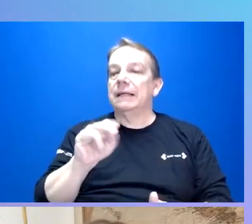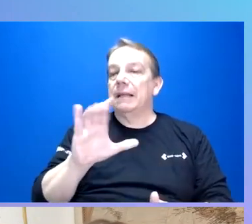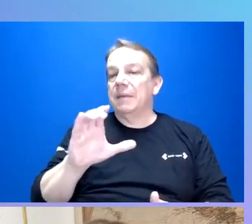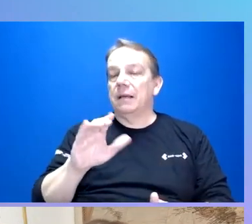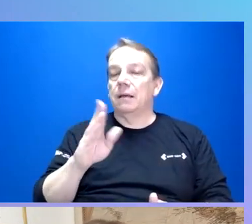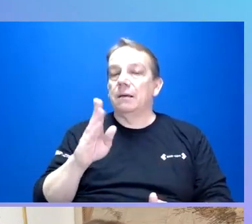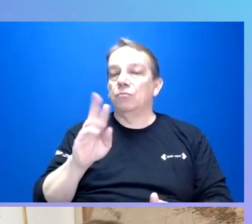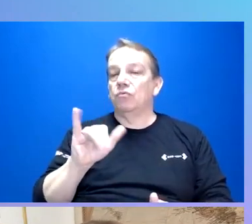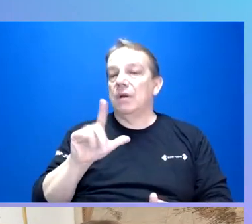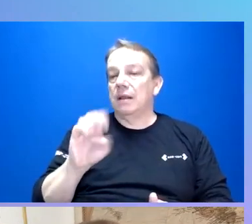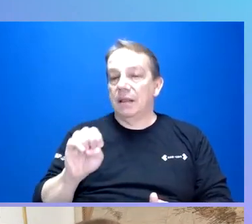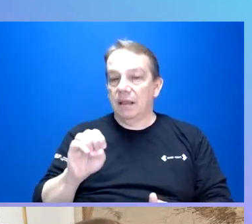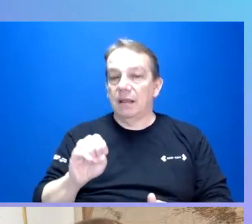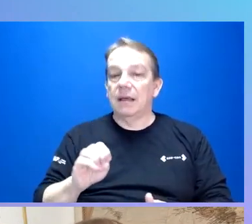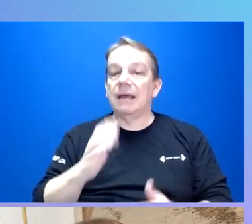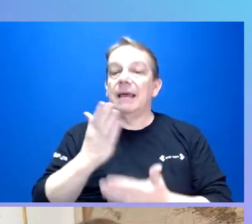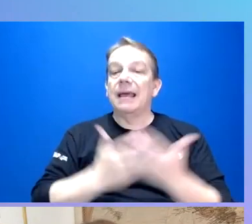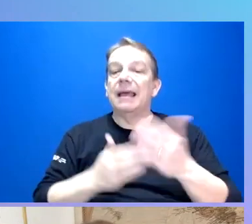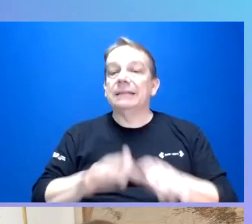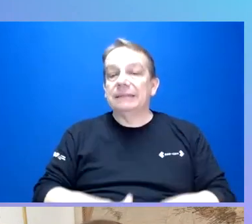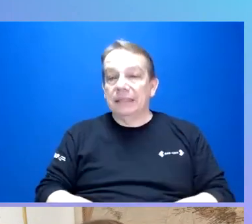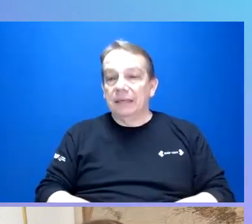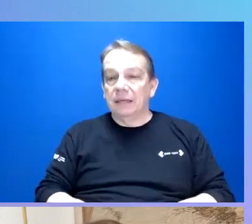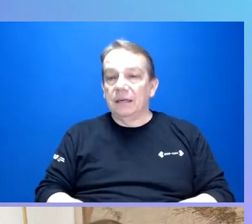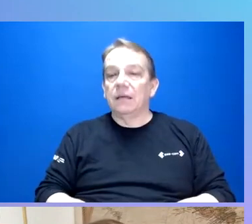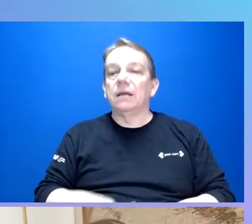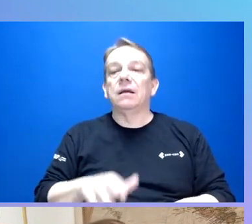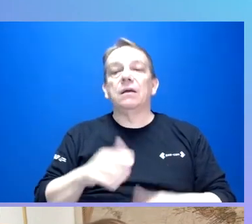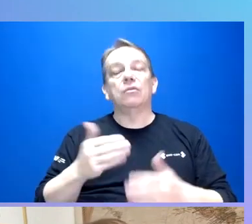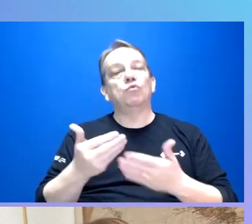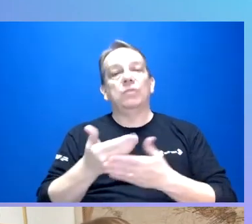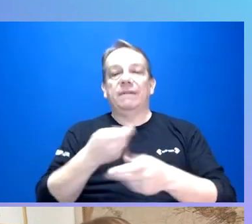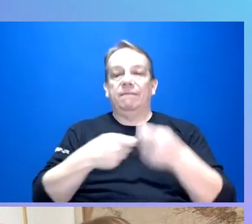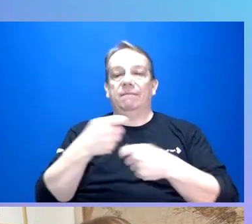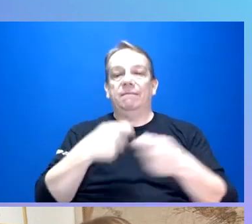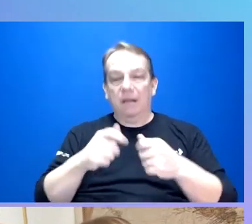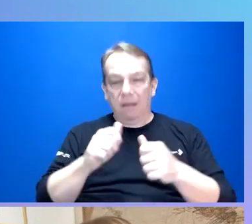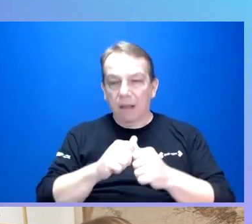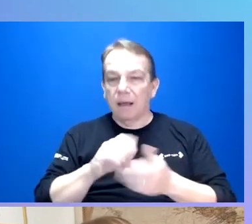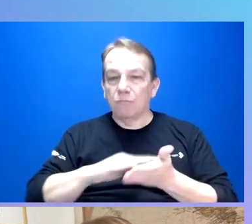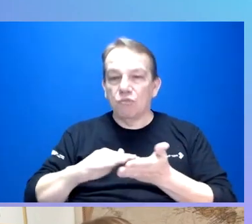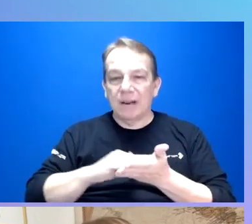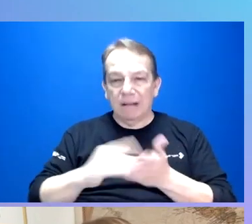image on this slide shows hands touching a refreshable braille display.